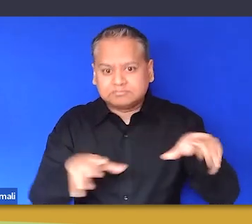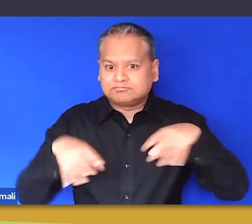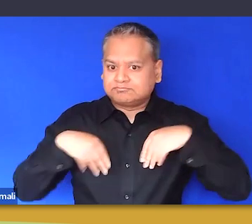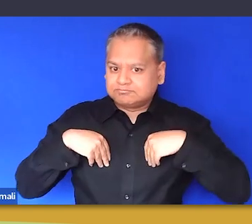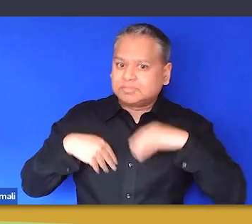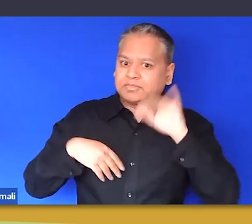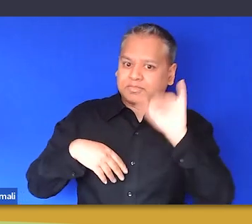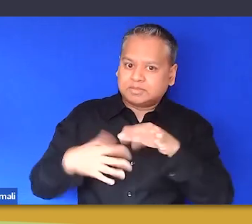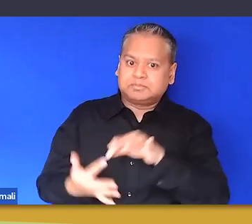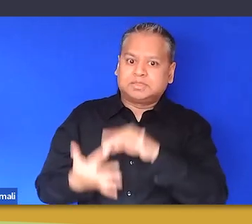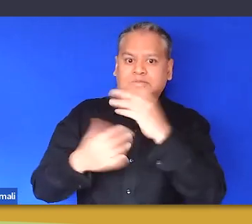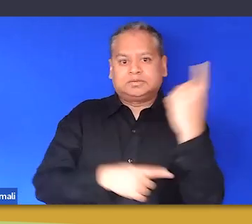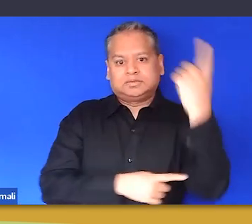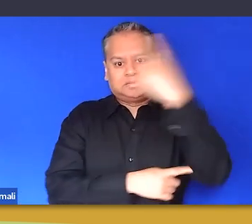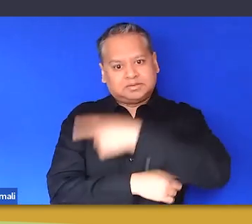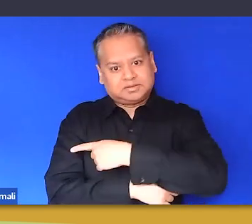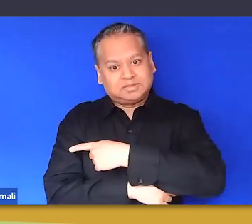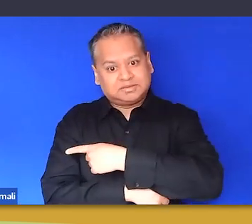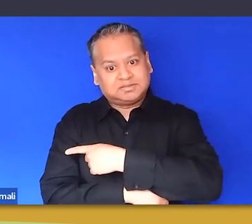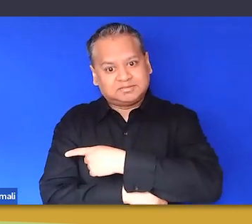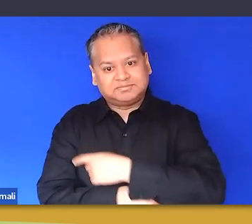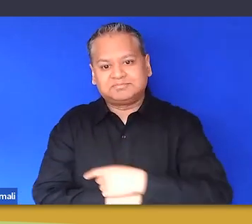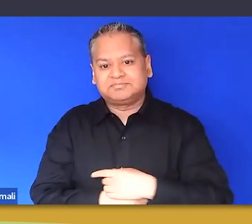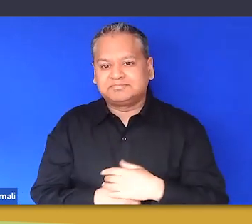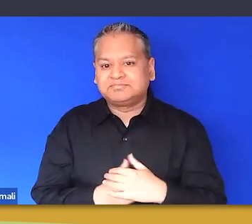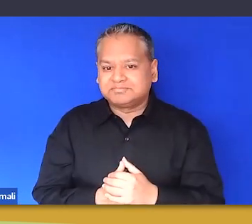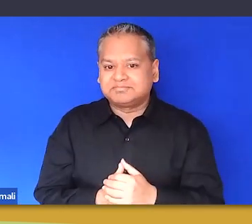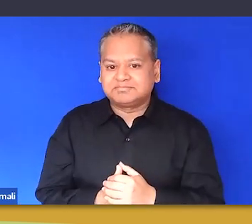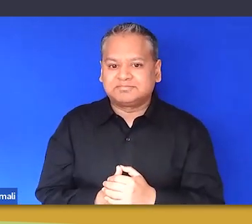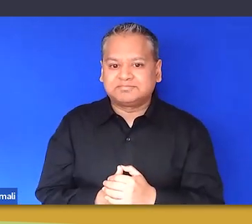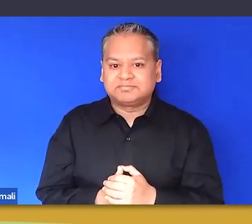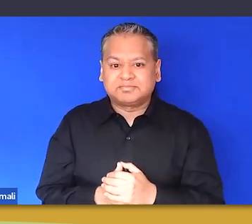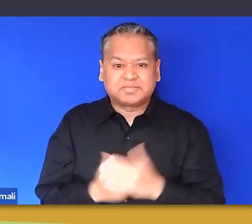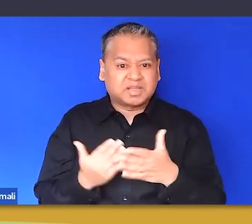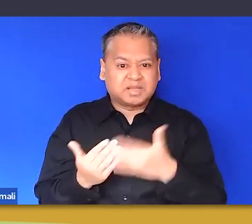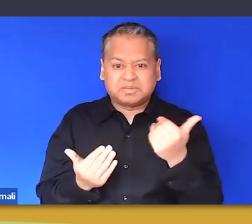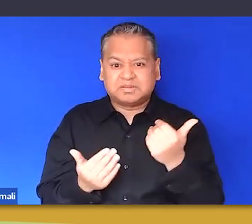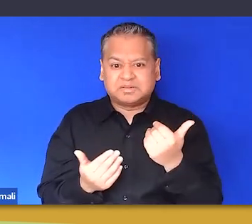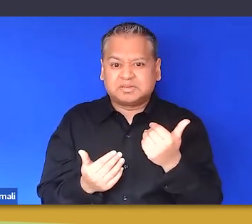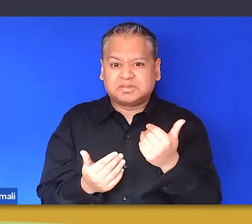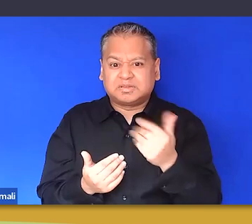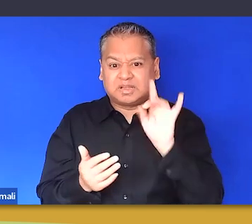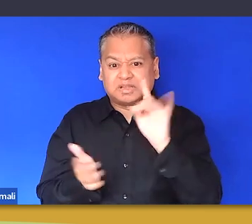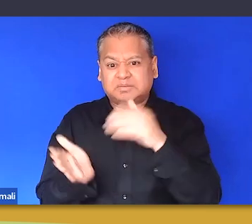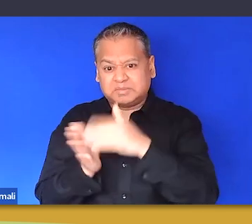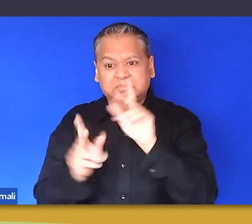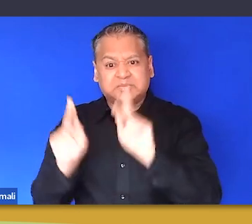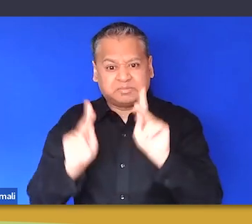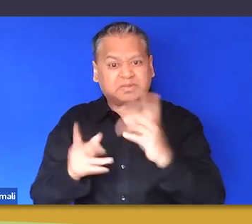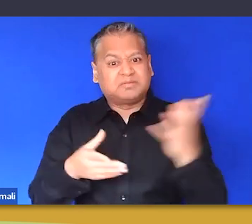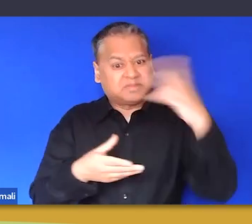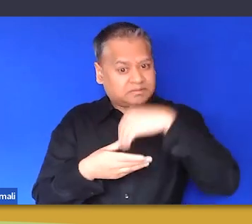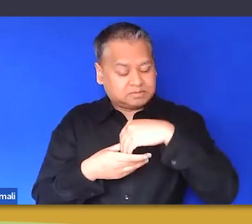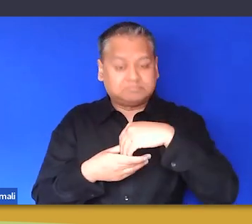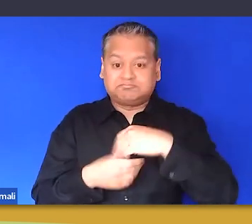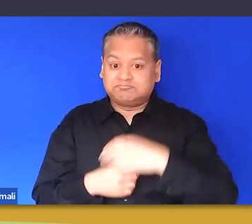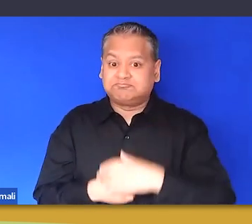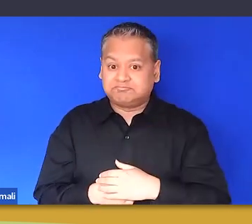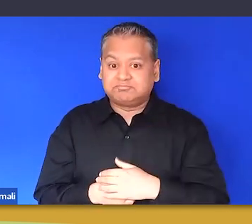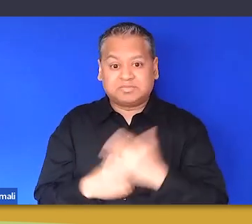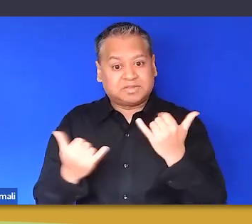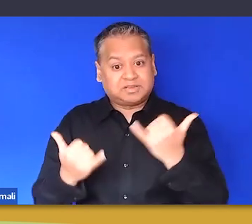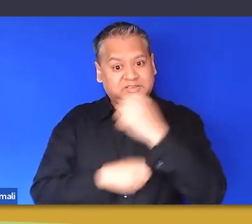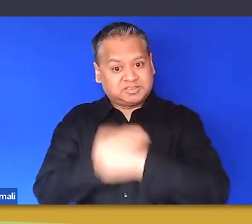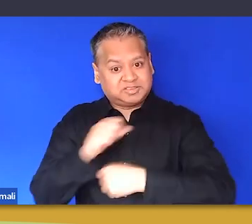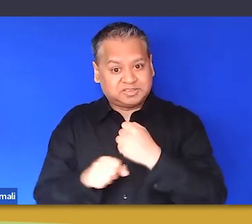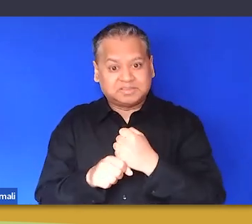our movement last year. Well, this year, we're calling all Canadians to join our movement to fight against all forms of racism,